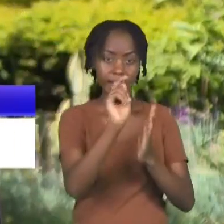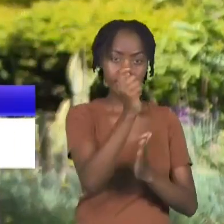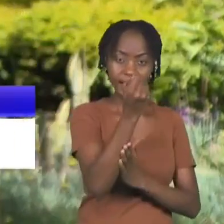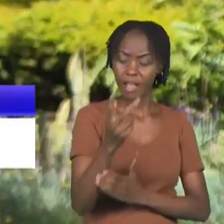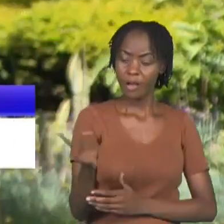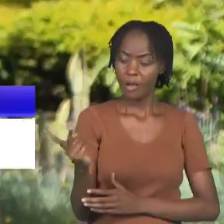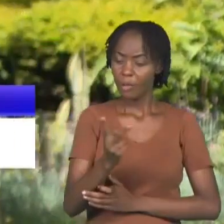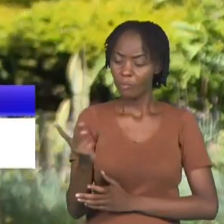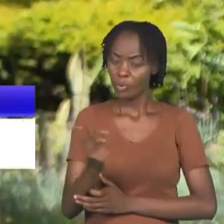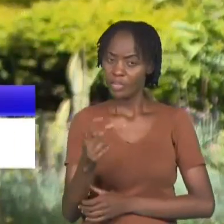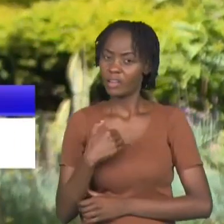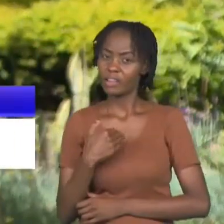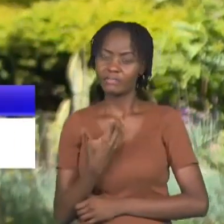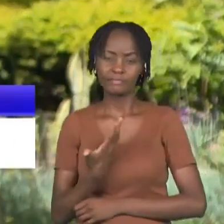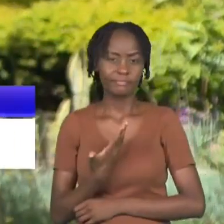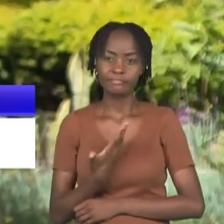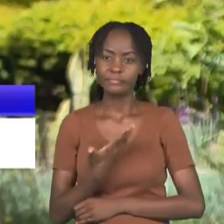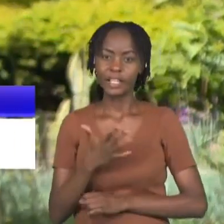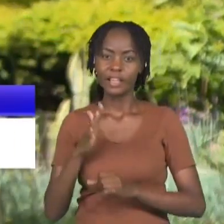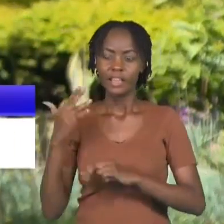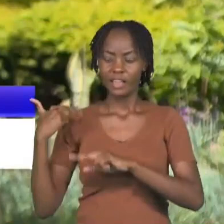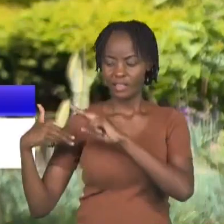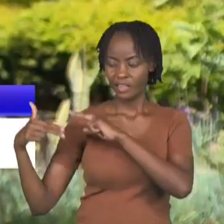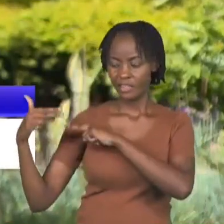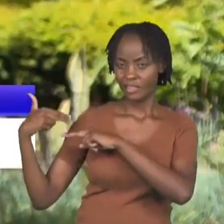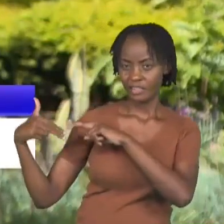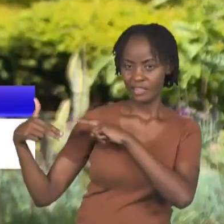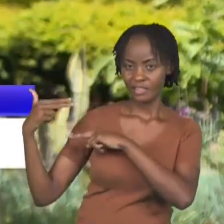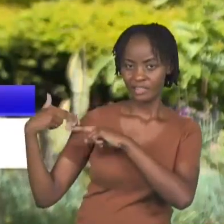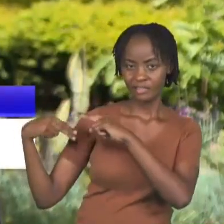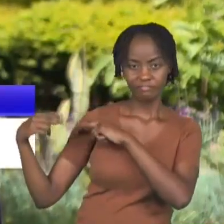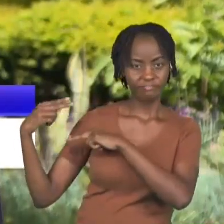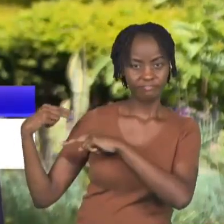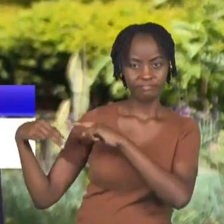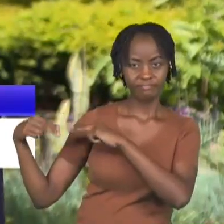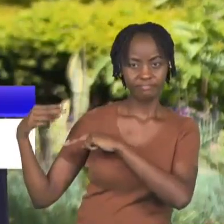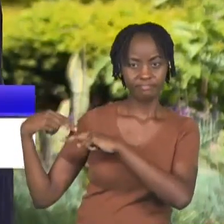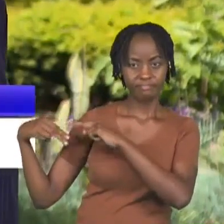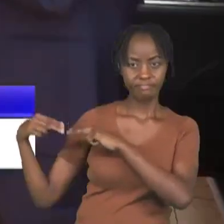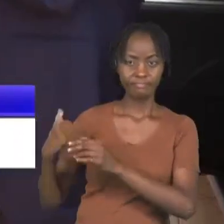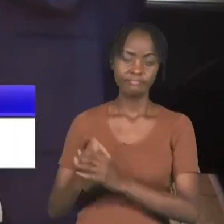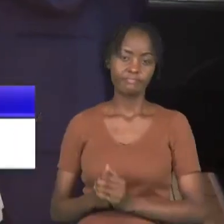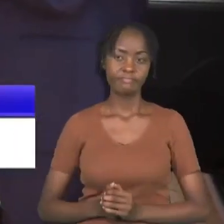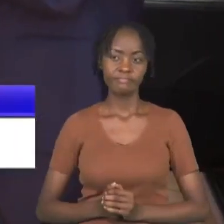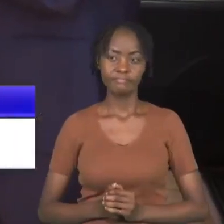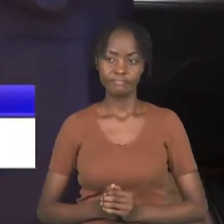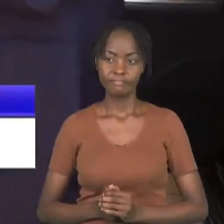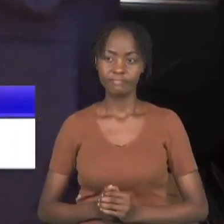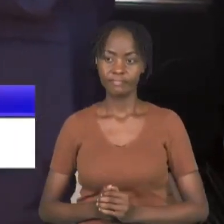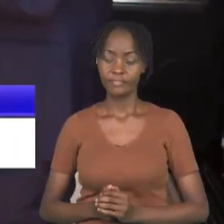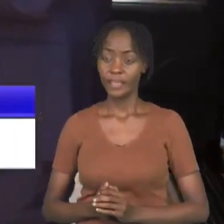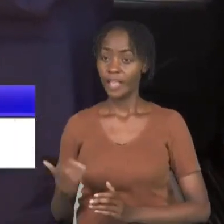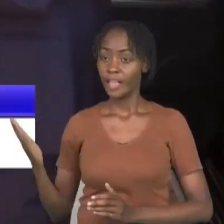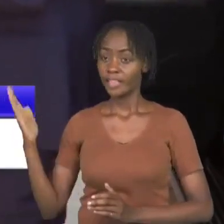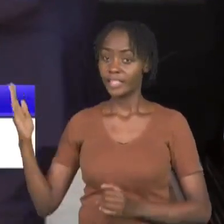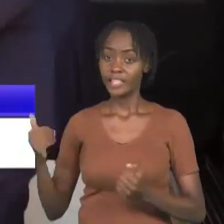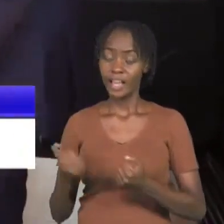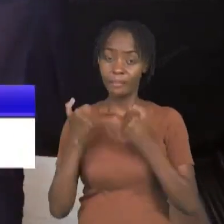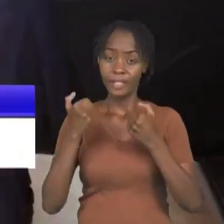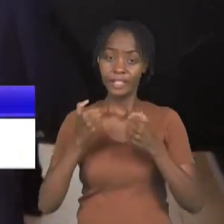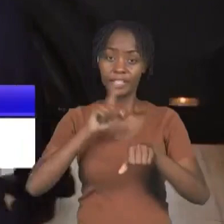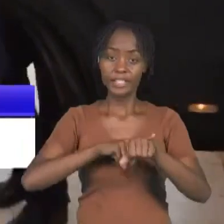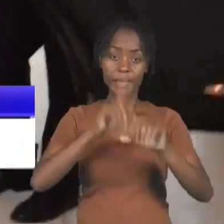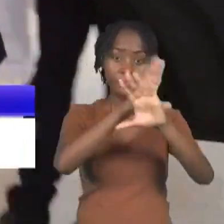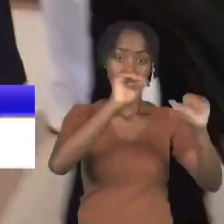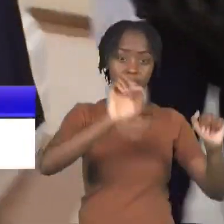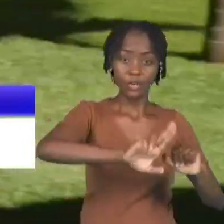of, you know, history between the two of them to be addressed. While this unfolded, President Kenyatta